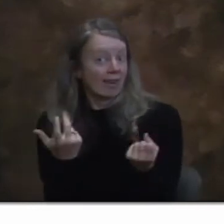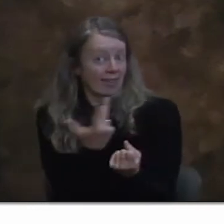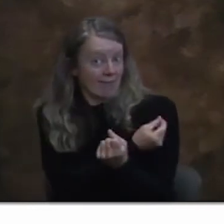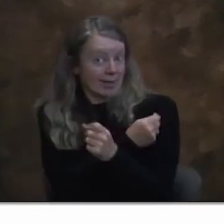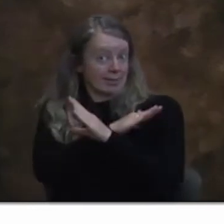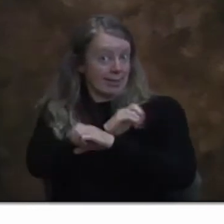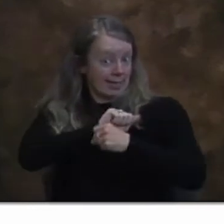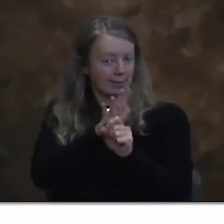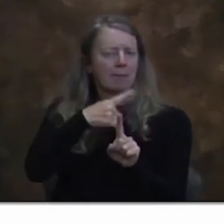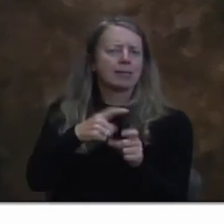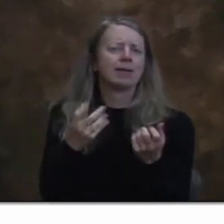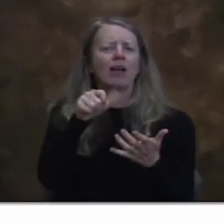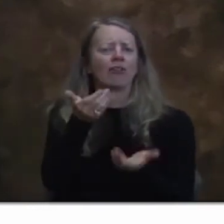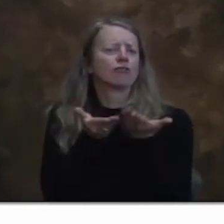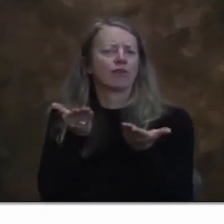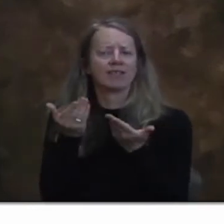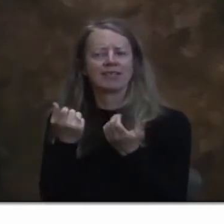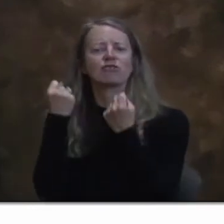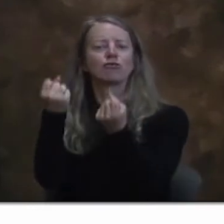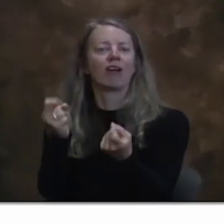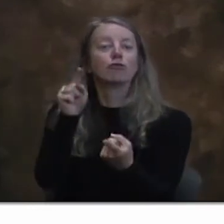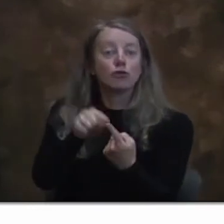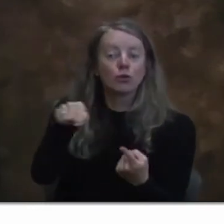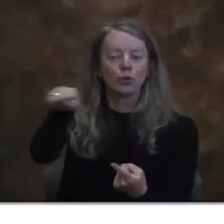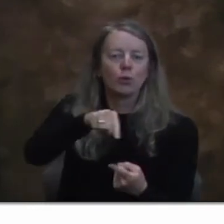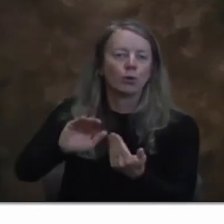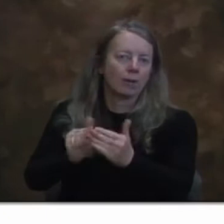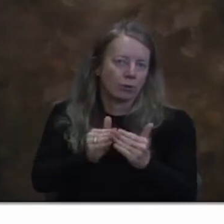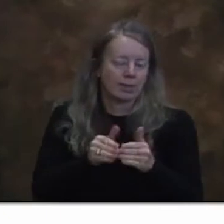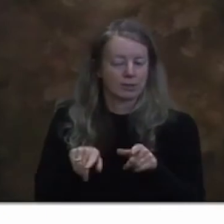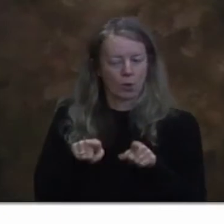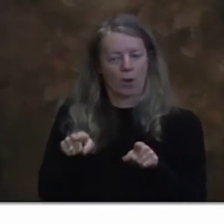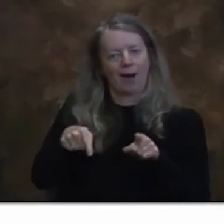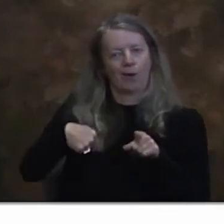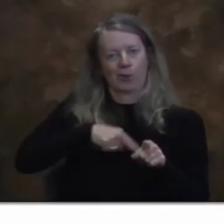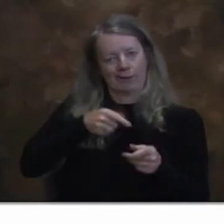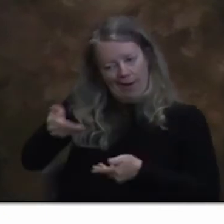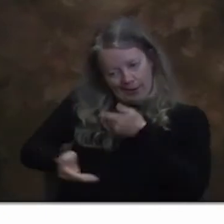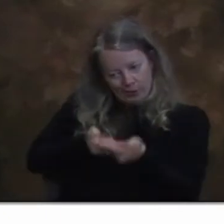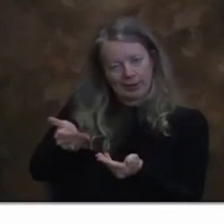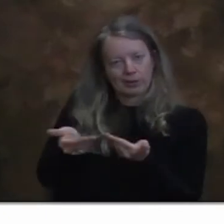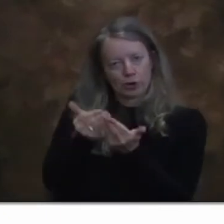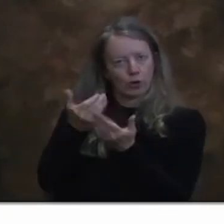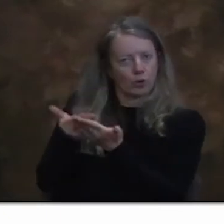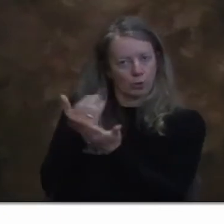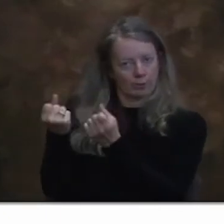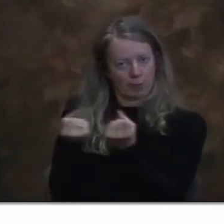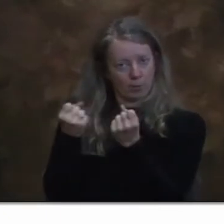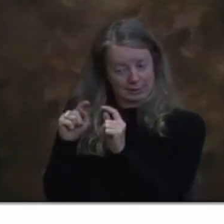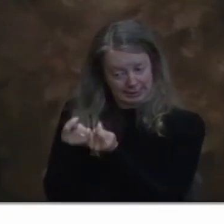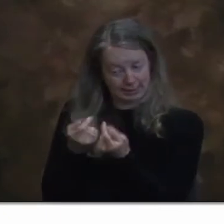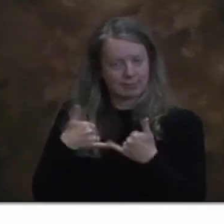provide out into communities. And while that team is being hired, we continue to provide services